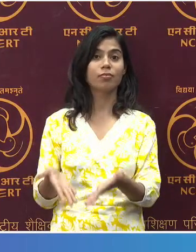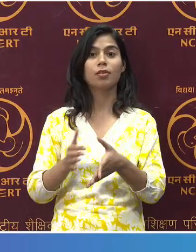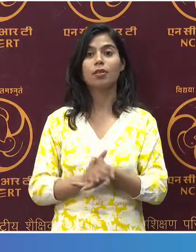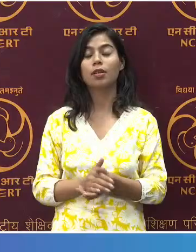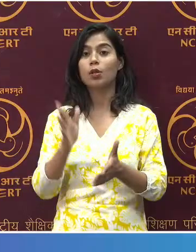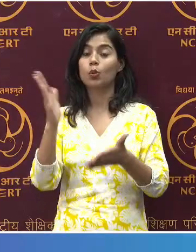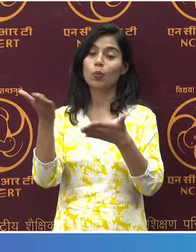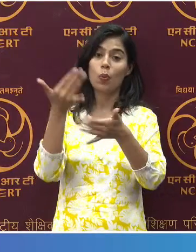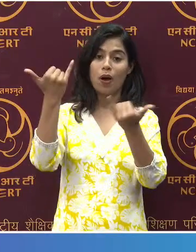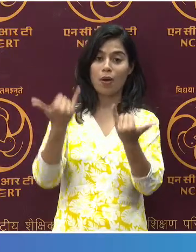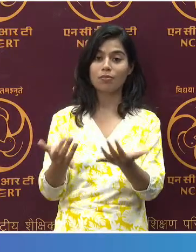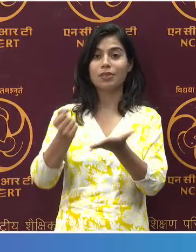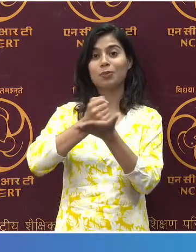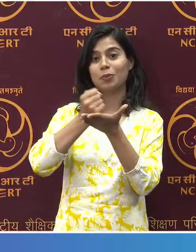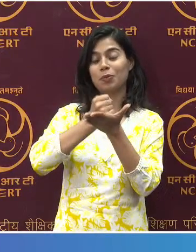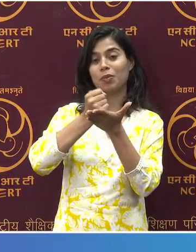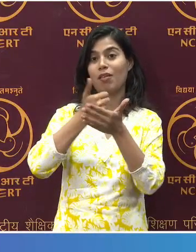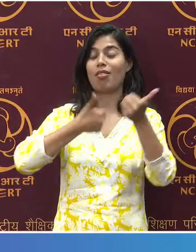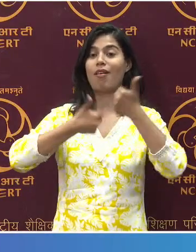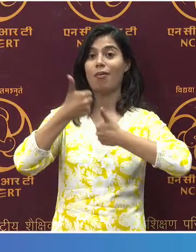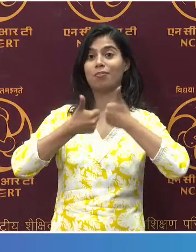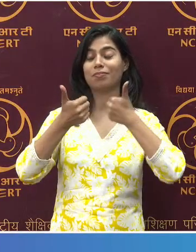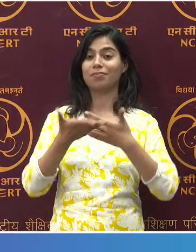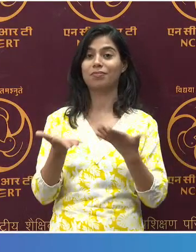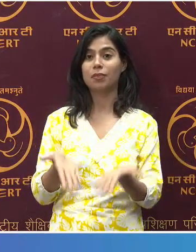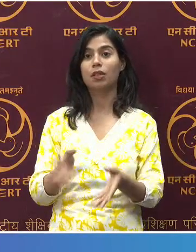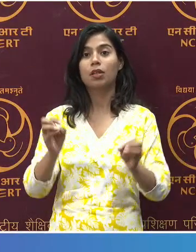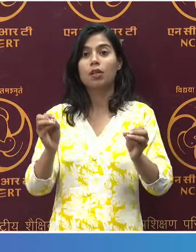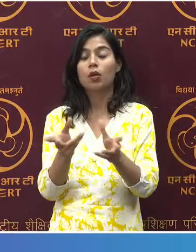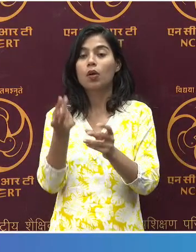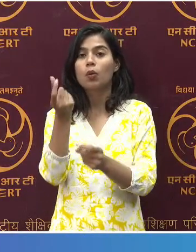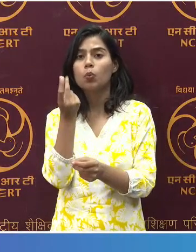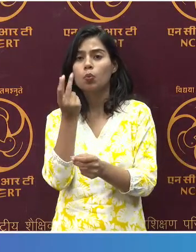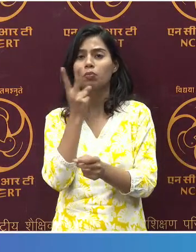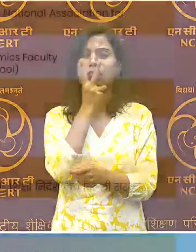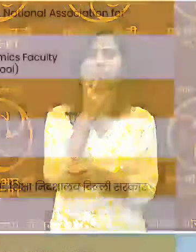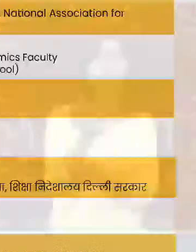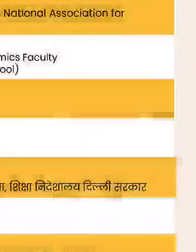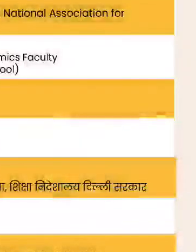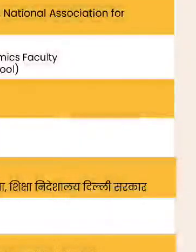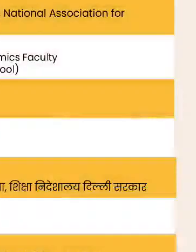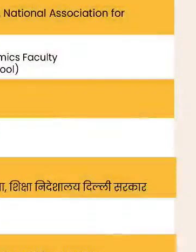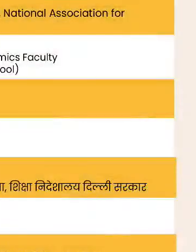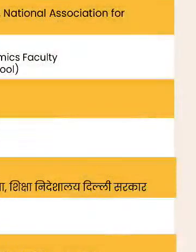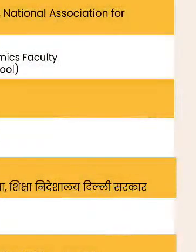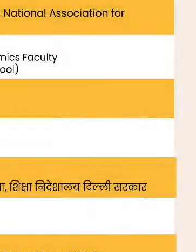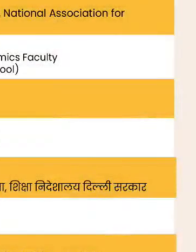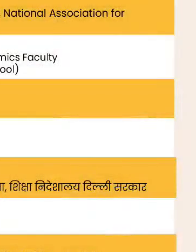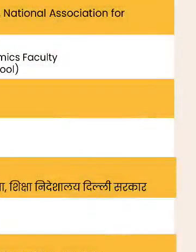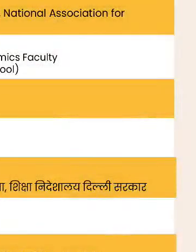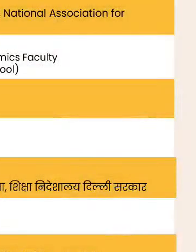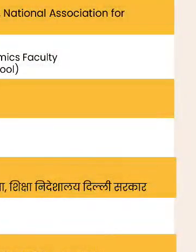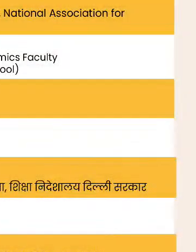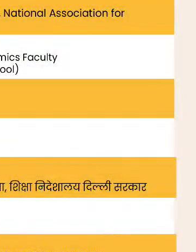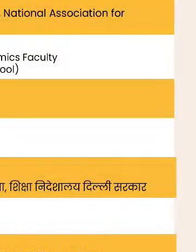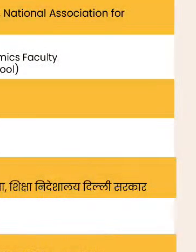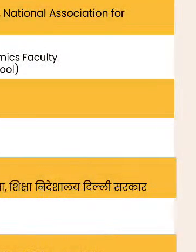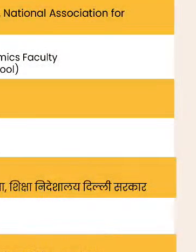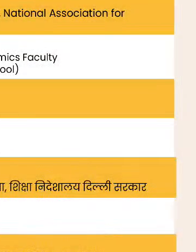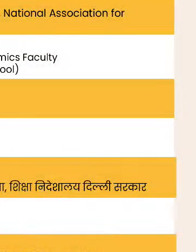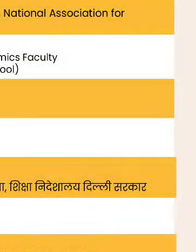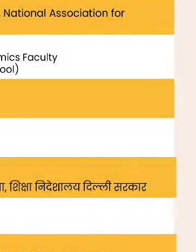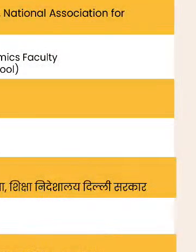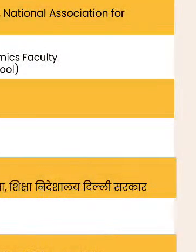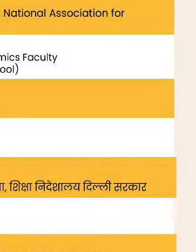begin preparation for the exams also. And now let's take a quick look at the schedule, what's all coming ahead. In a short while from now, you can